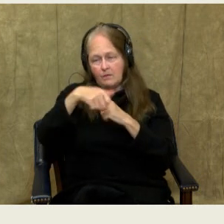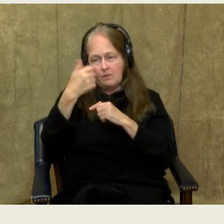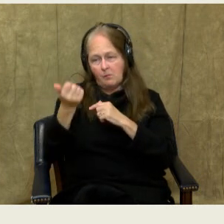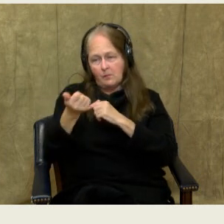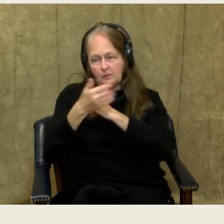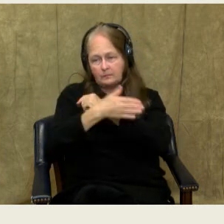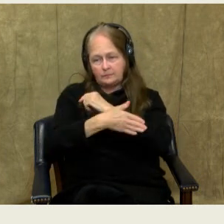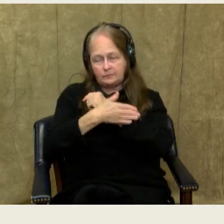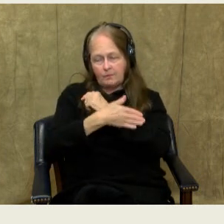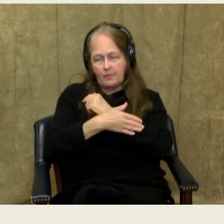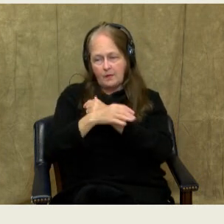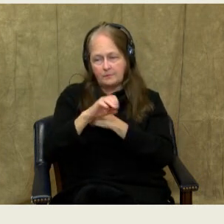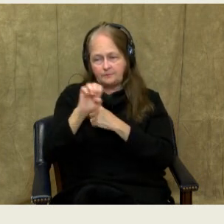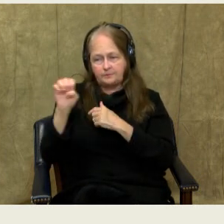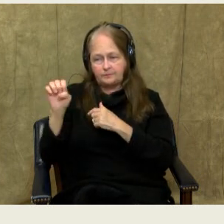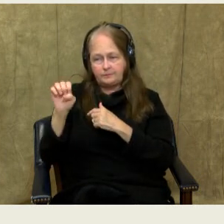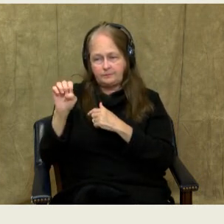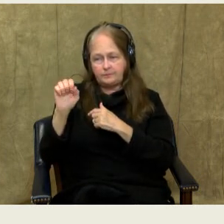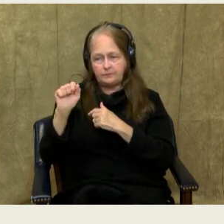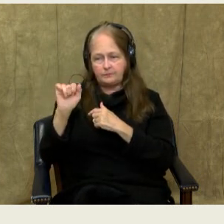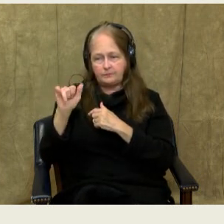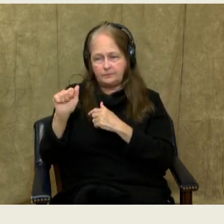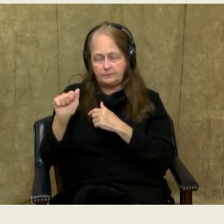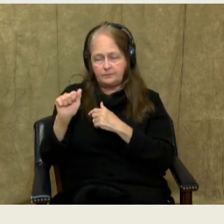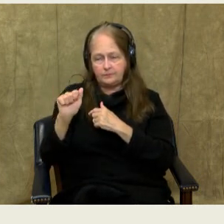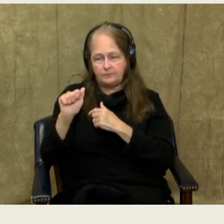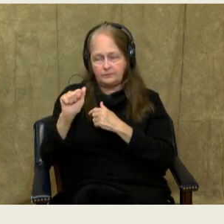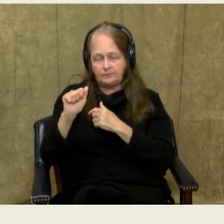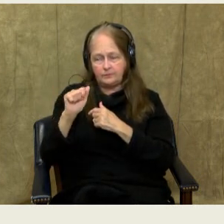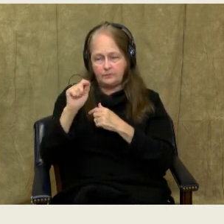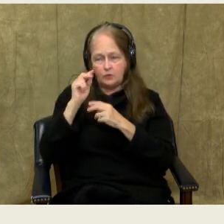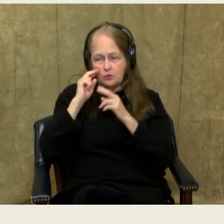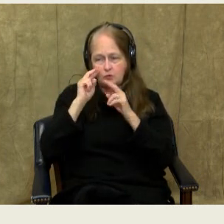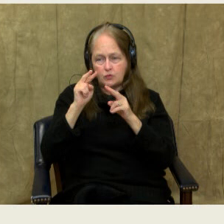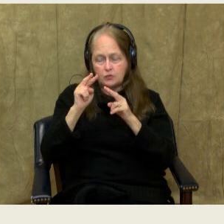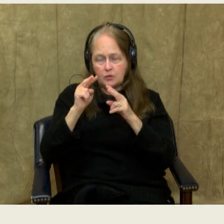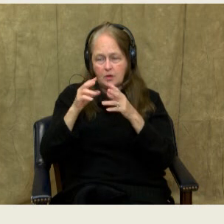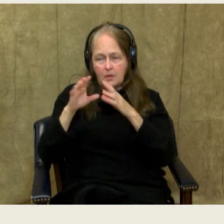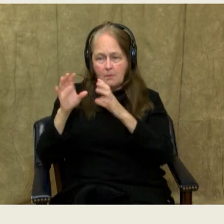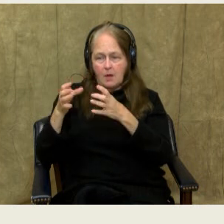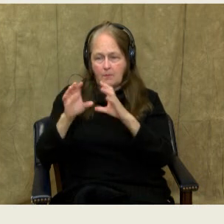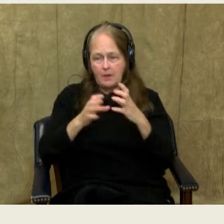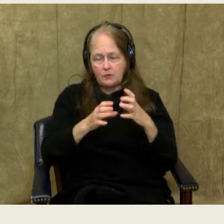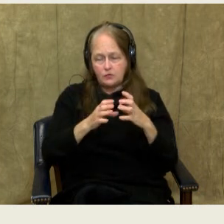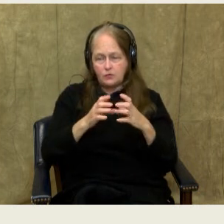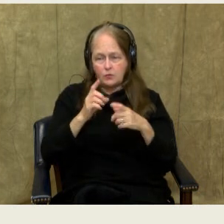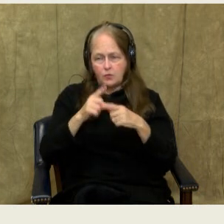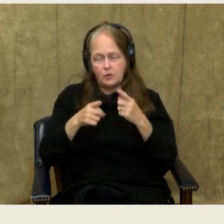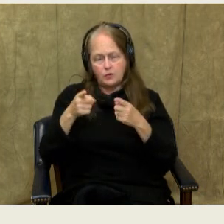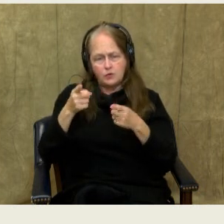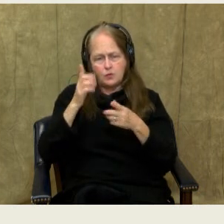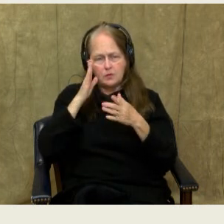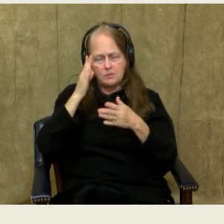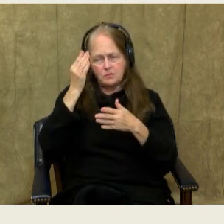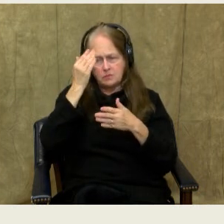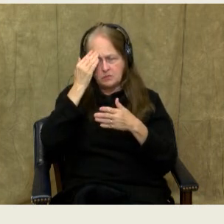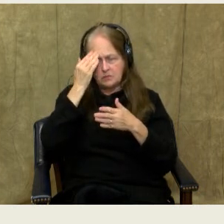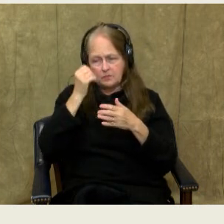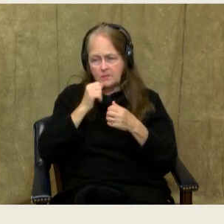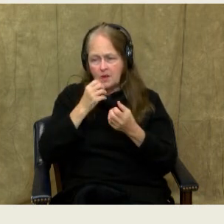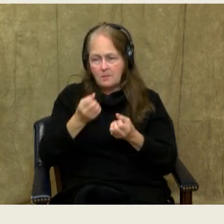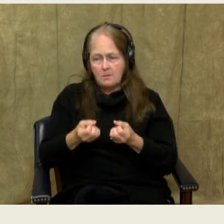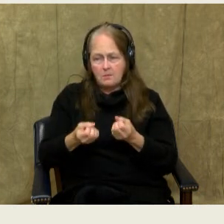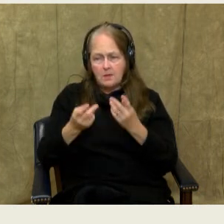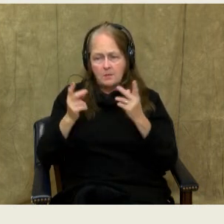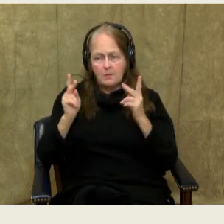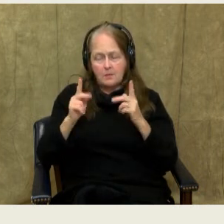in East Asia, it's actually the second largest country in East Asia. But then look at its population. What can you conclude? Not many people live